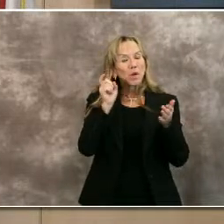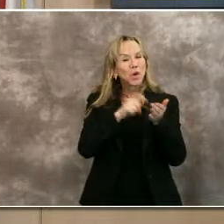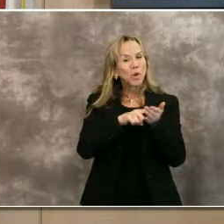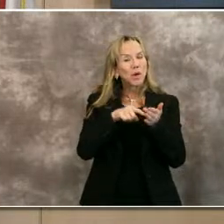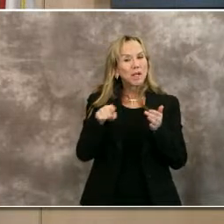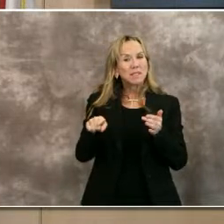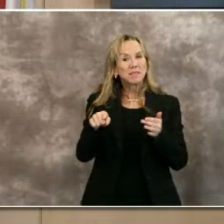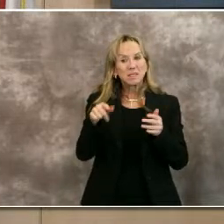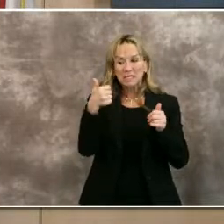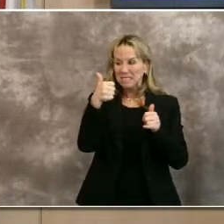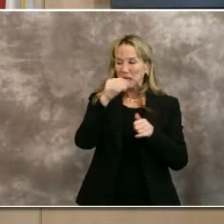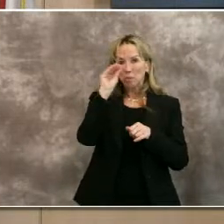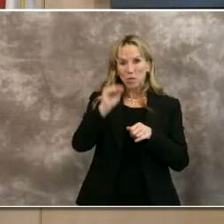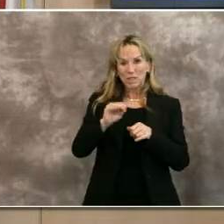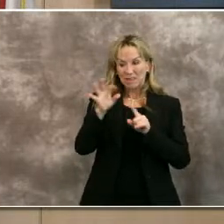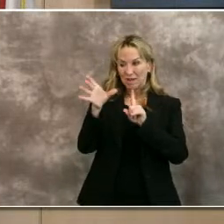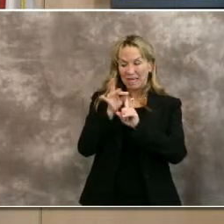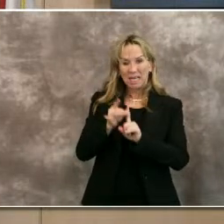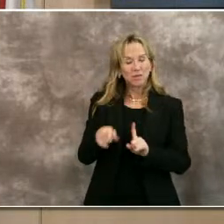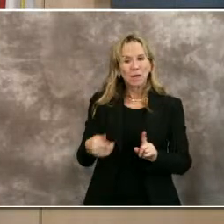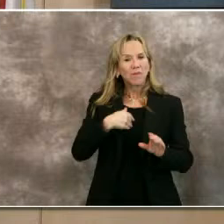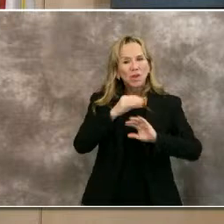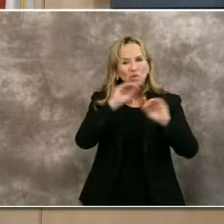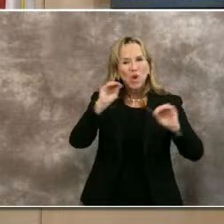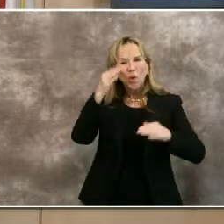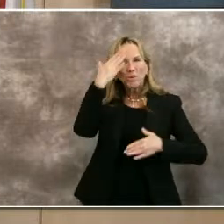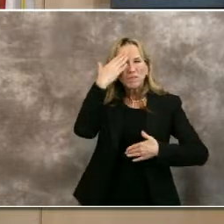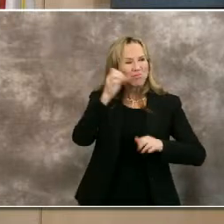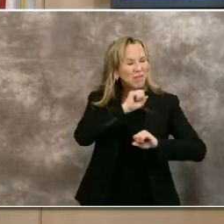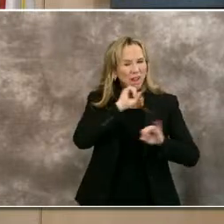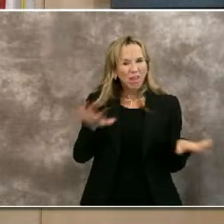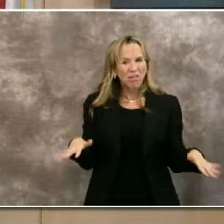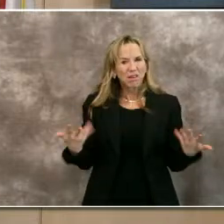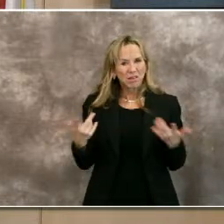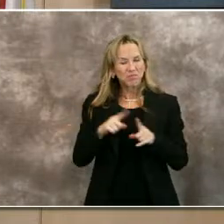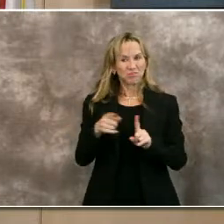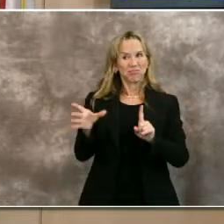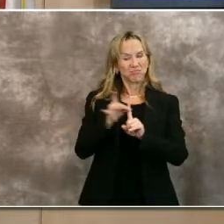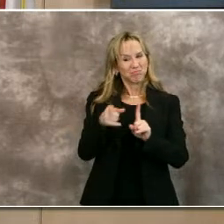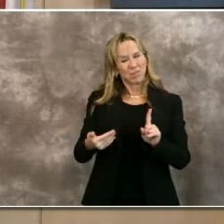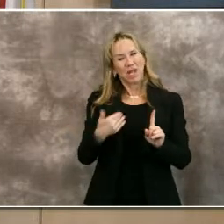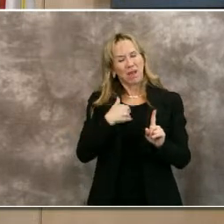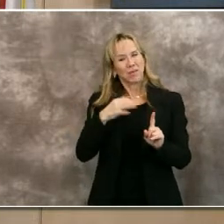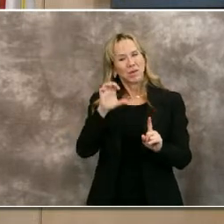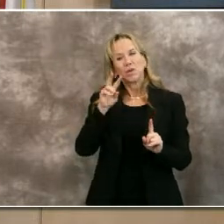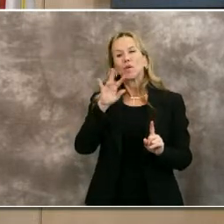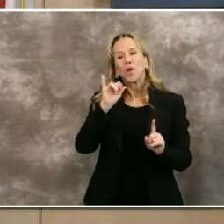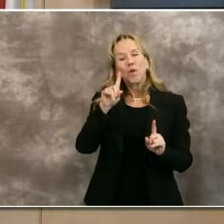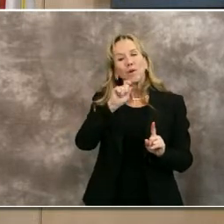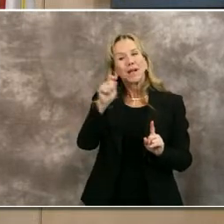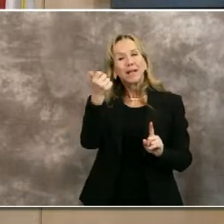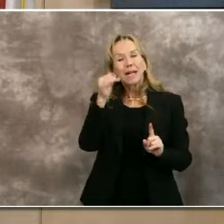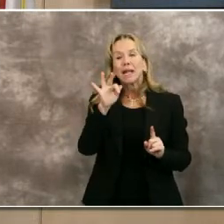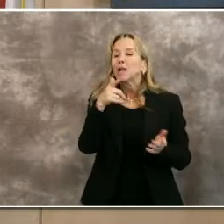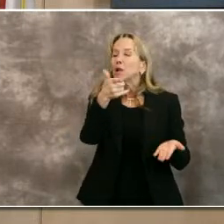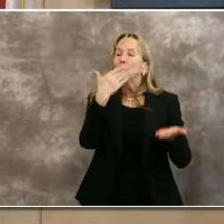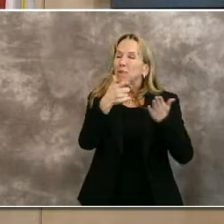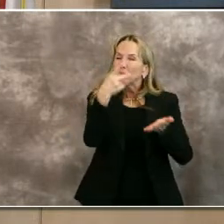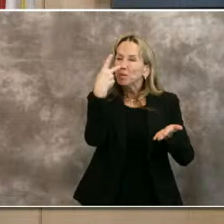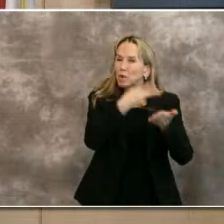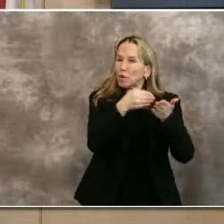are asymptomatic. You may have seen reports in the newspaper or in the medical